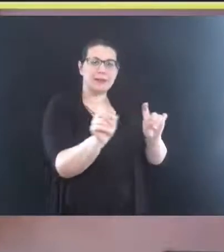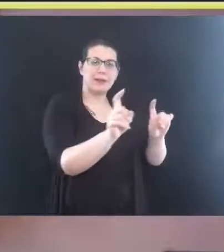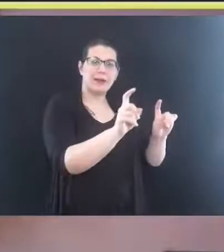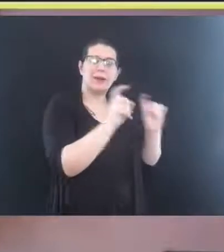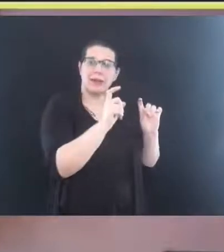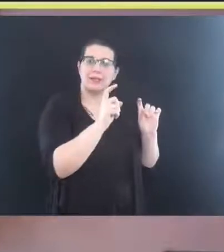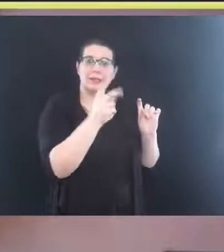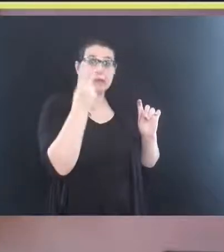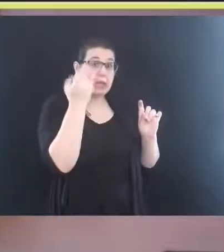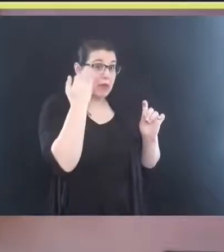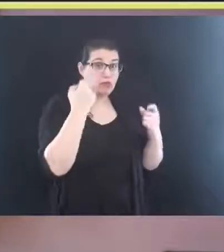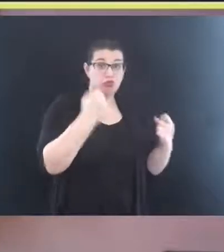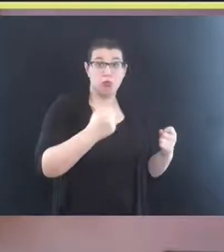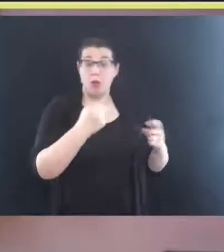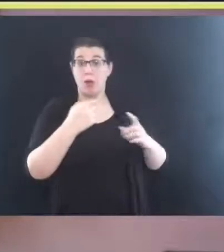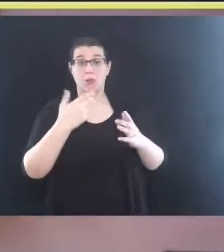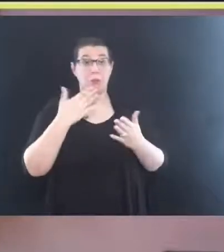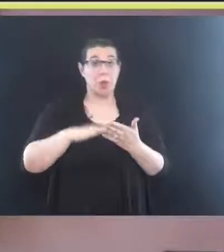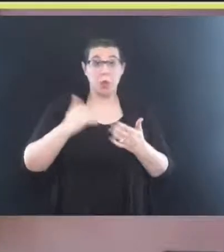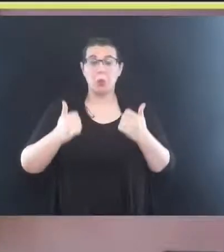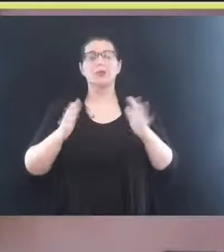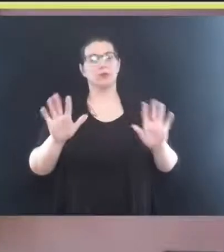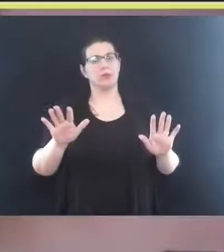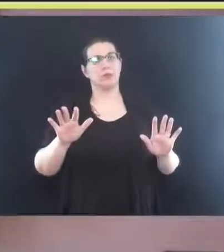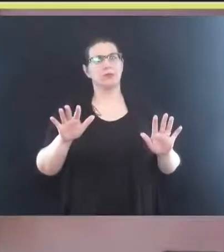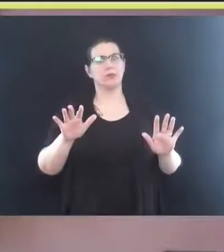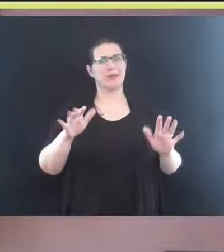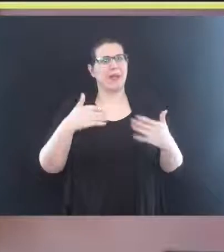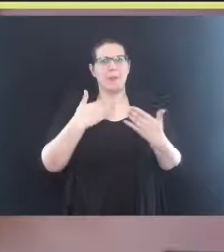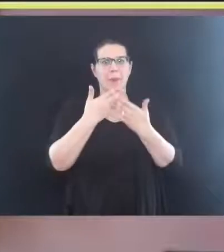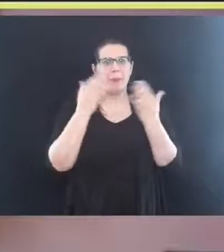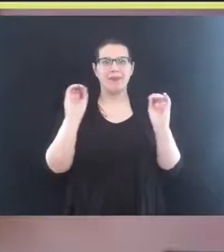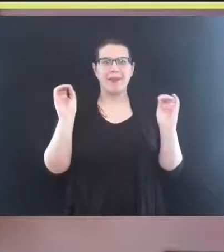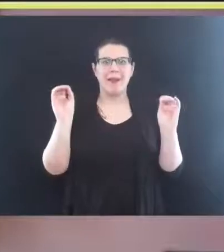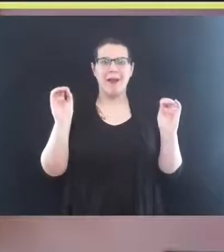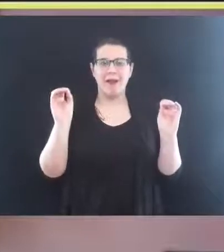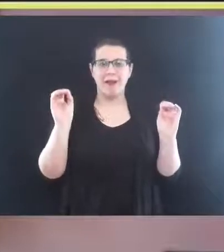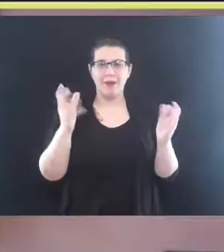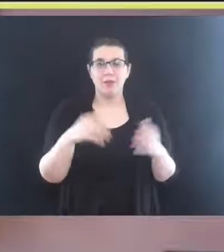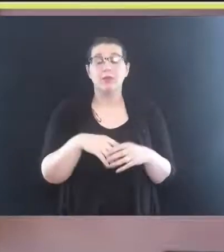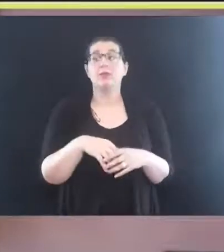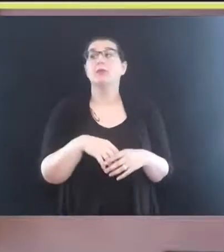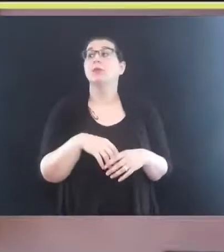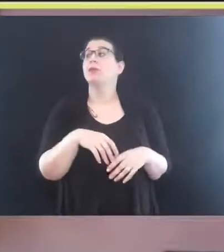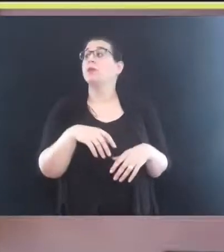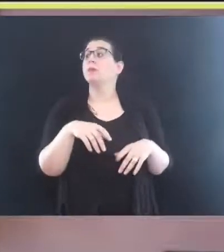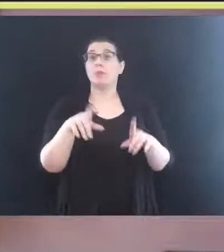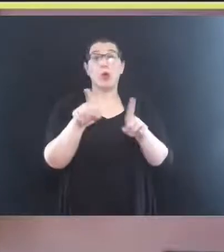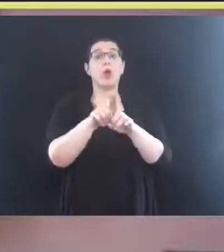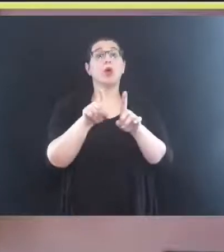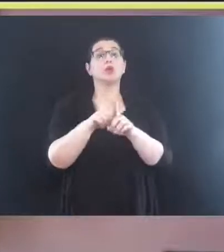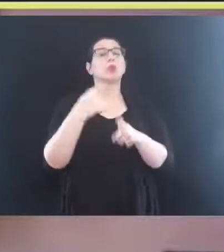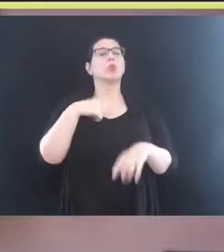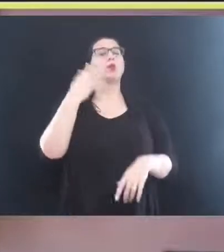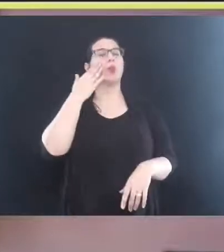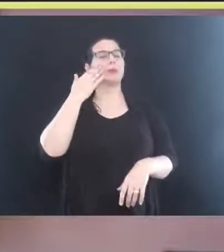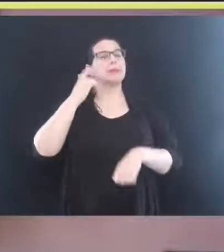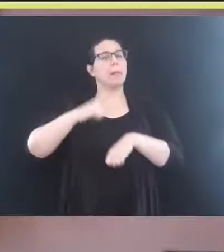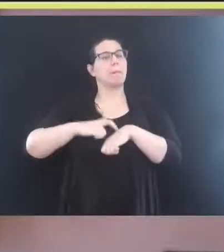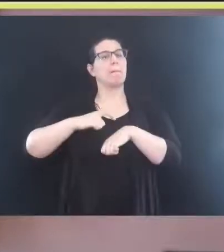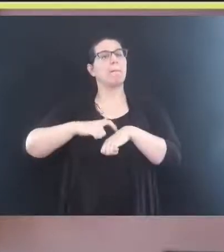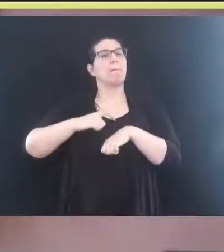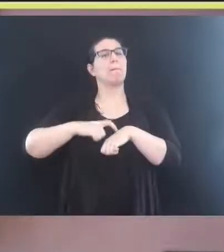right now, running those results. What we also know, though, is that over time, which we've seen in our